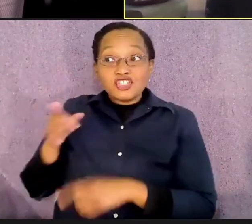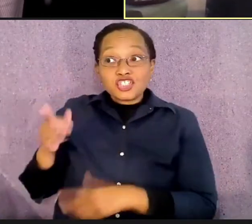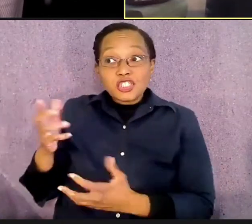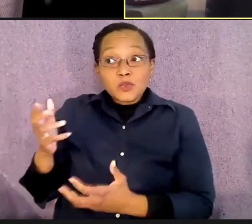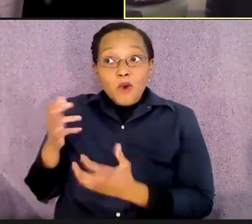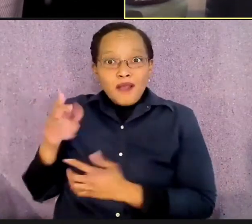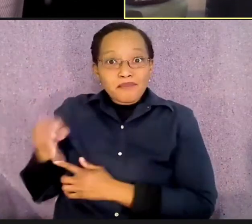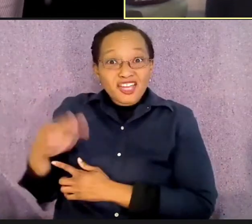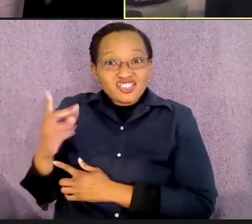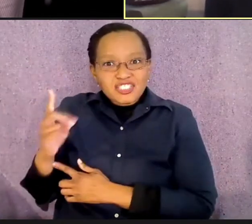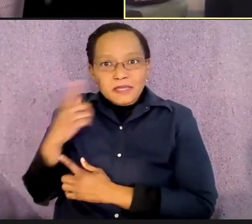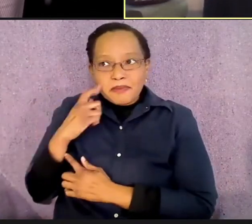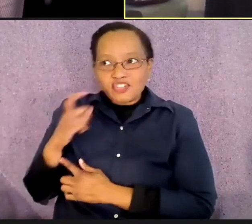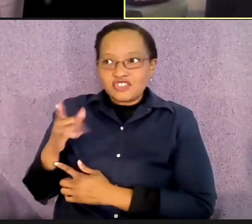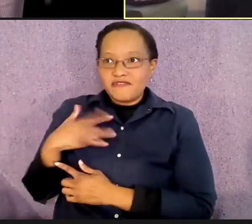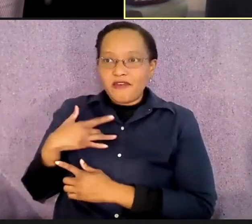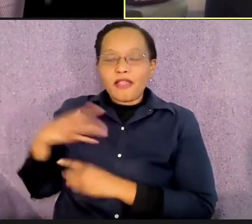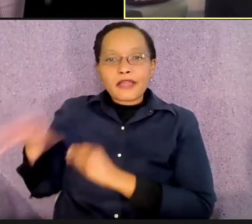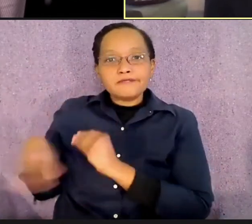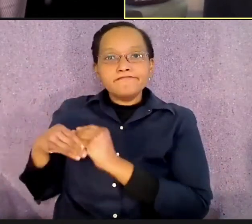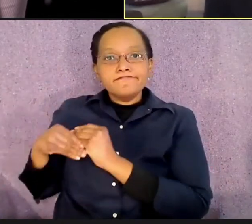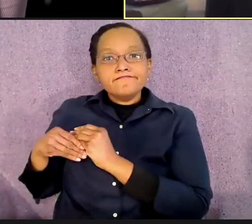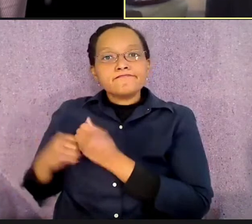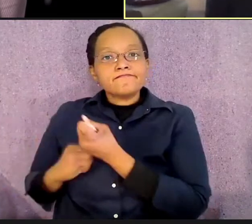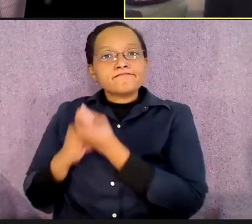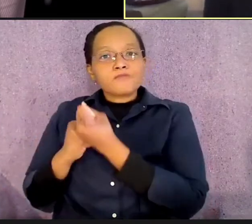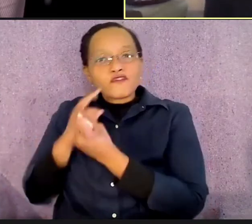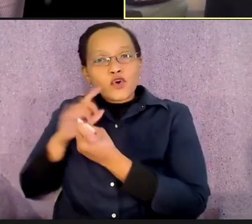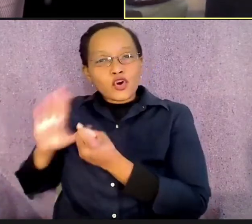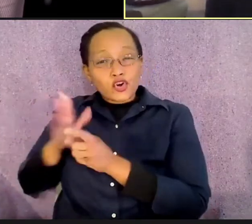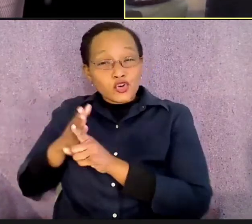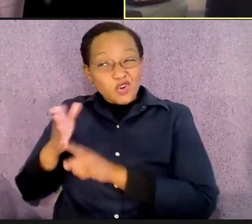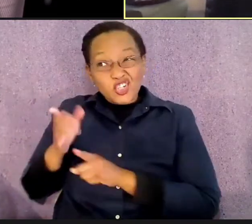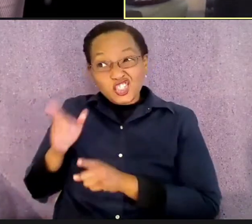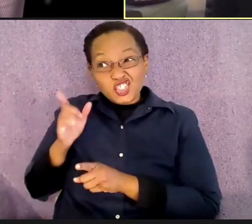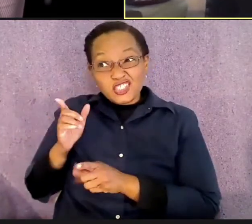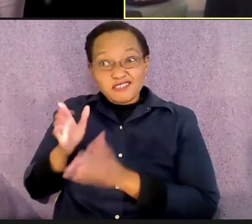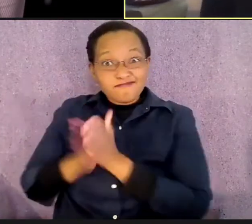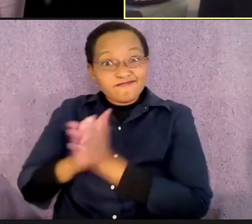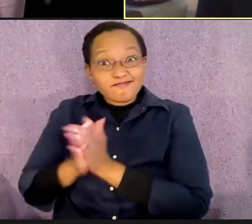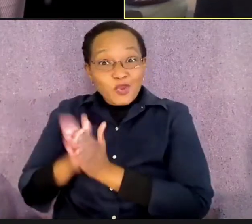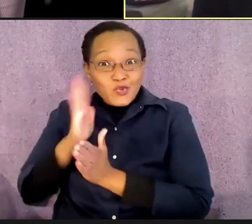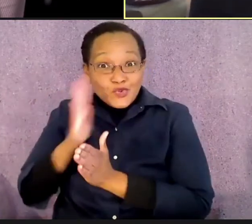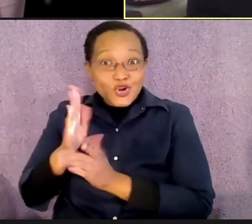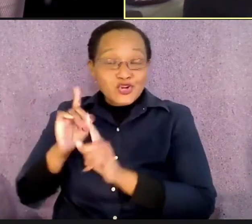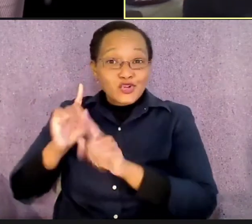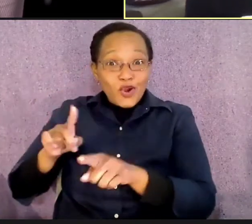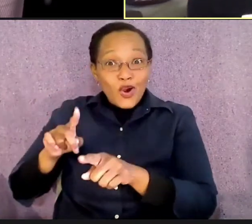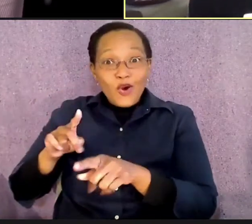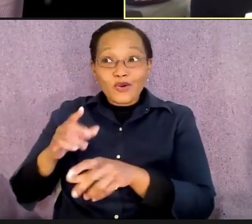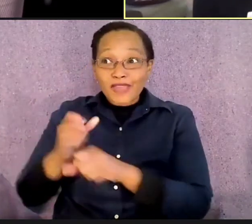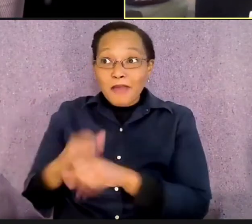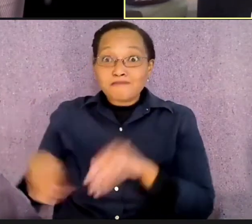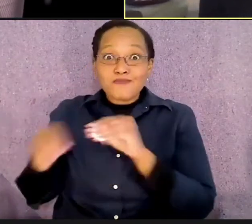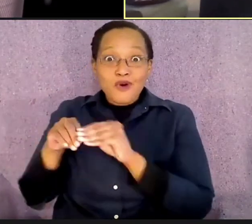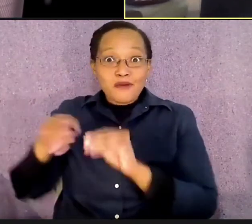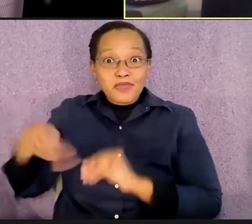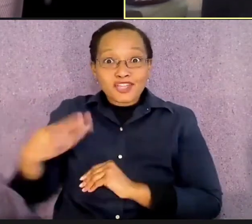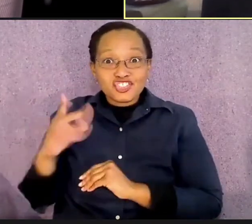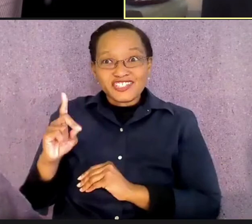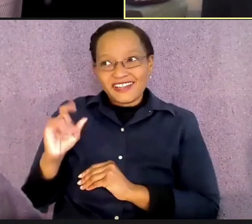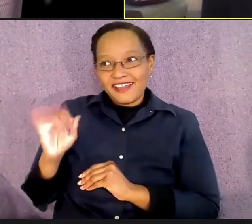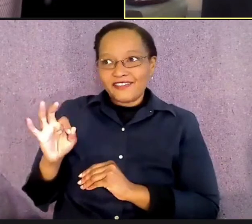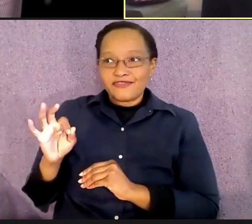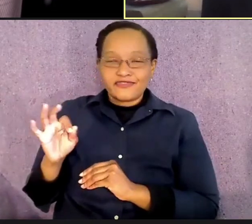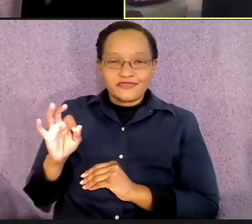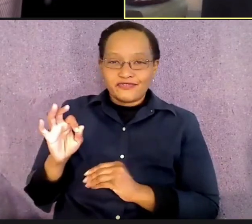she went there, and she would go get another PhD if we had the time to do it right now, if we weren't scrambling with Zoom learning. But I think that